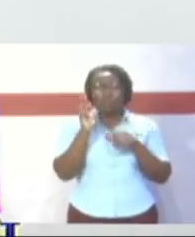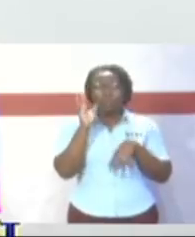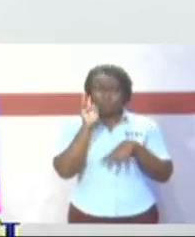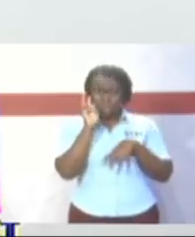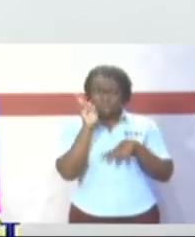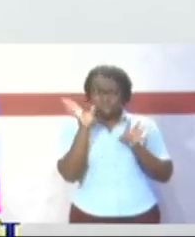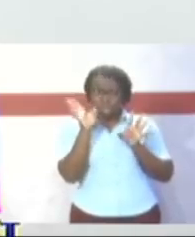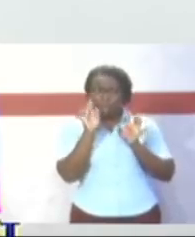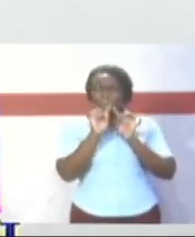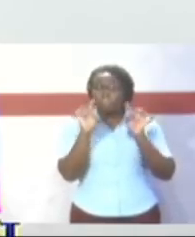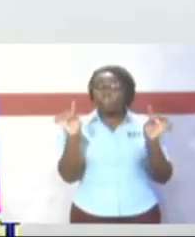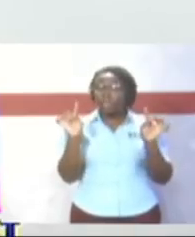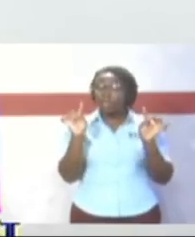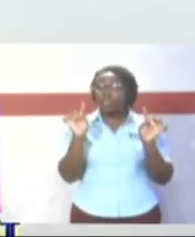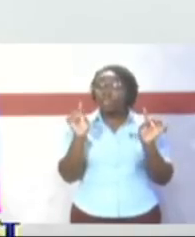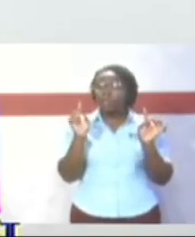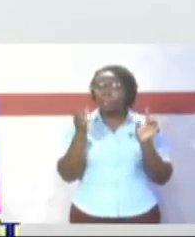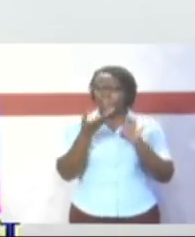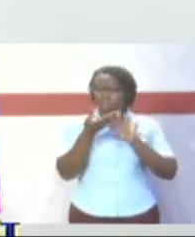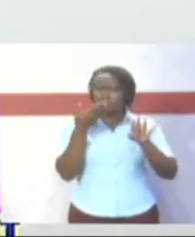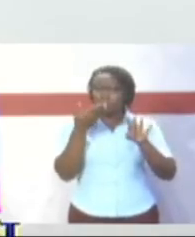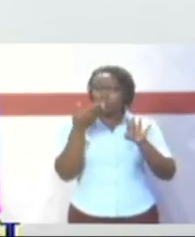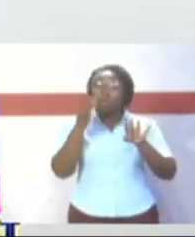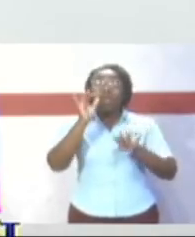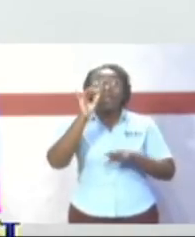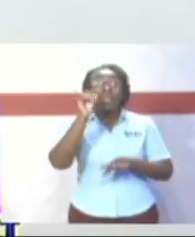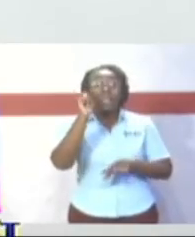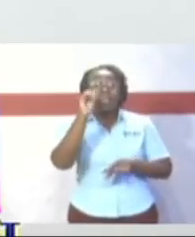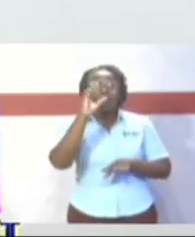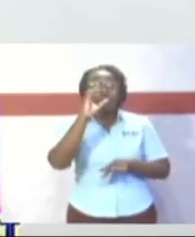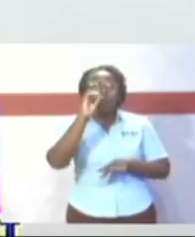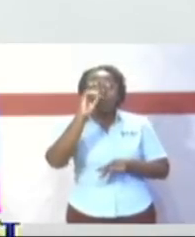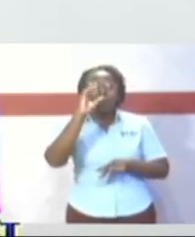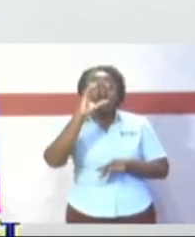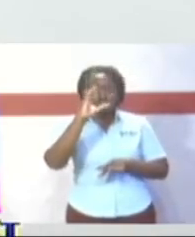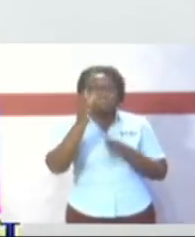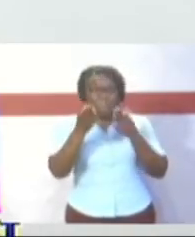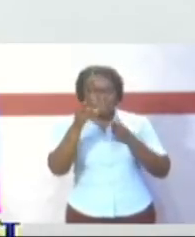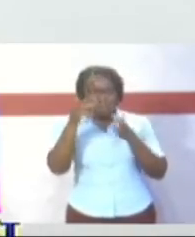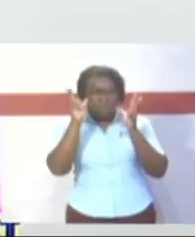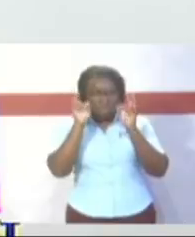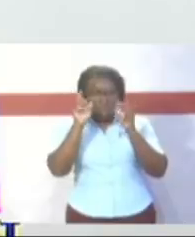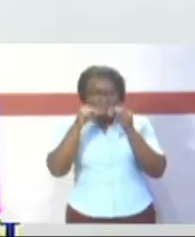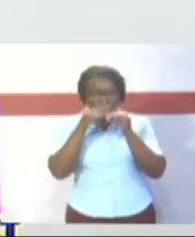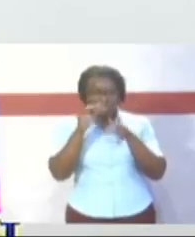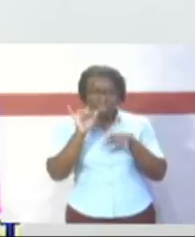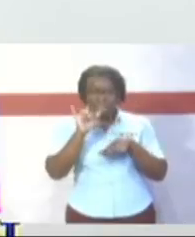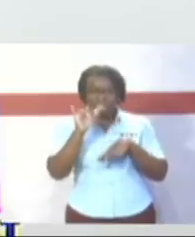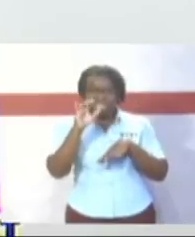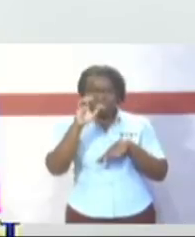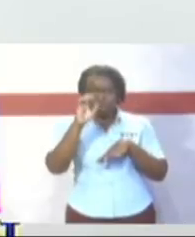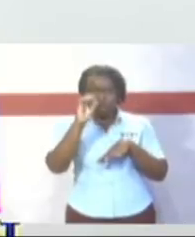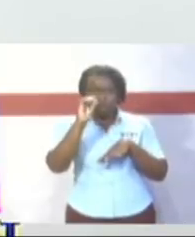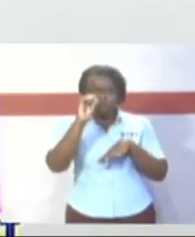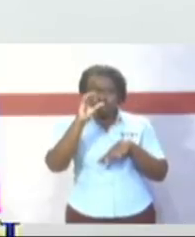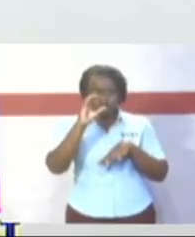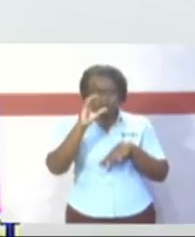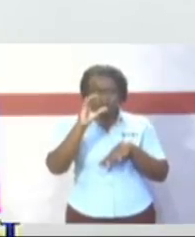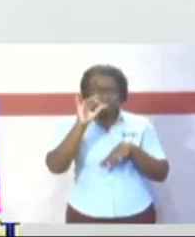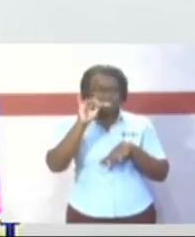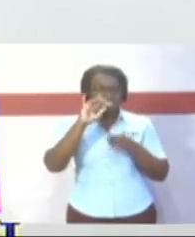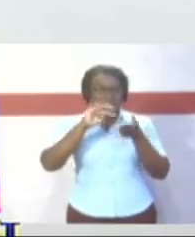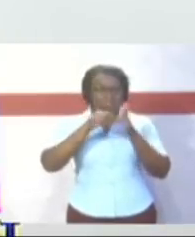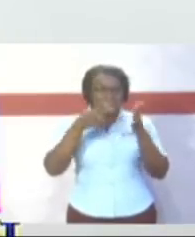those details with you, allow me to share what an EOC is and what it does. An EOC, in its most basic sense, is a